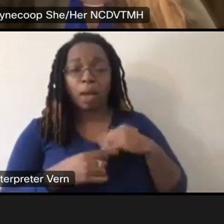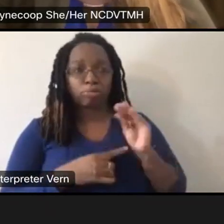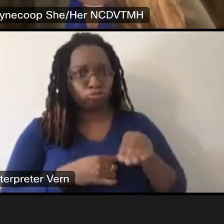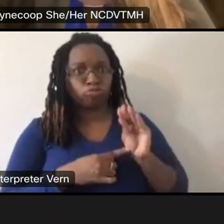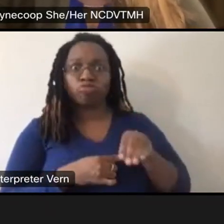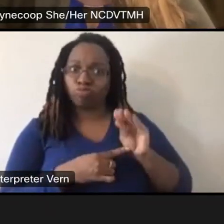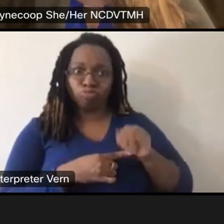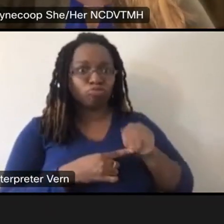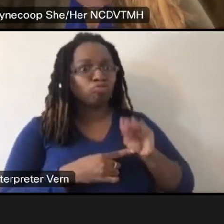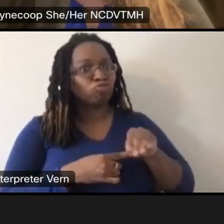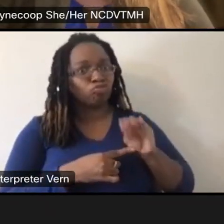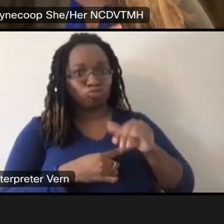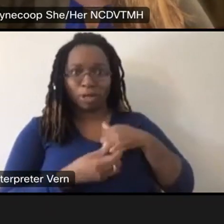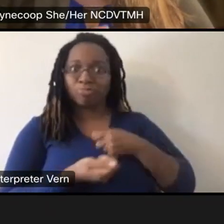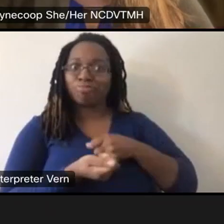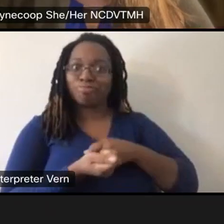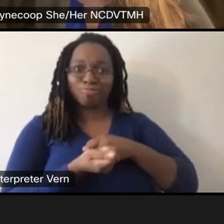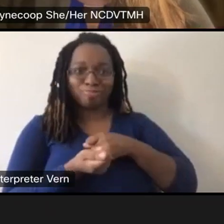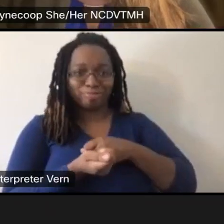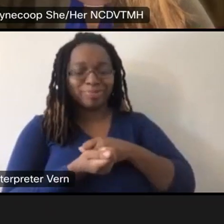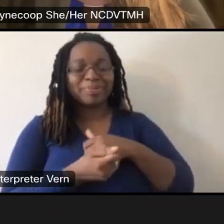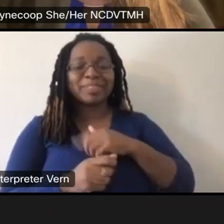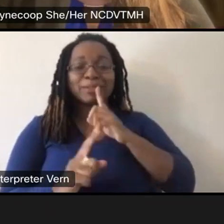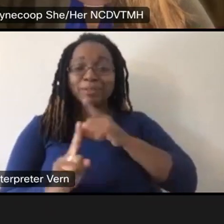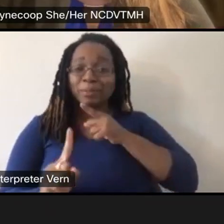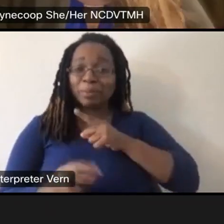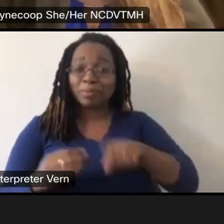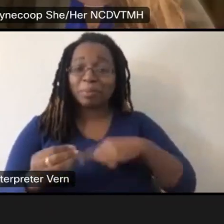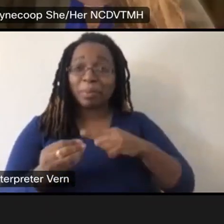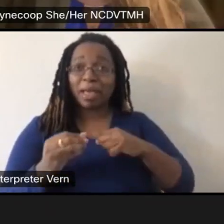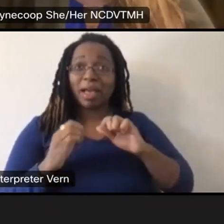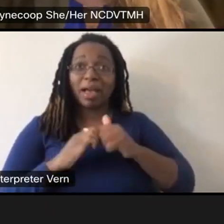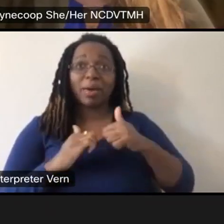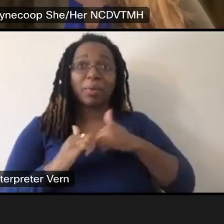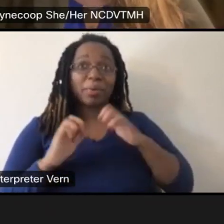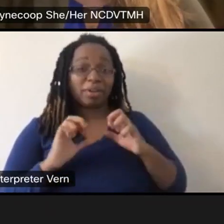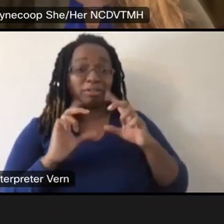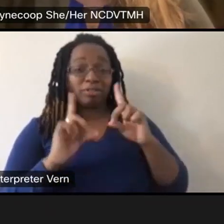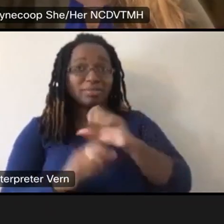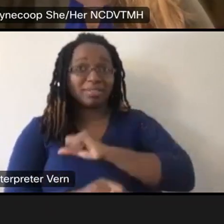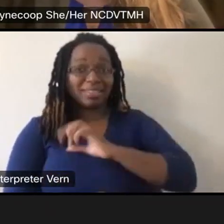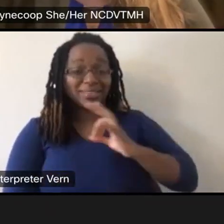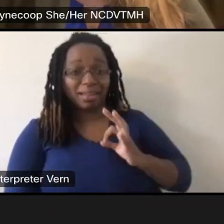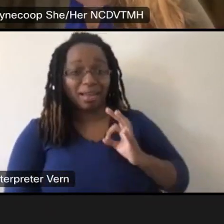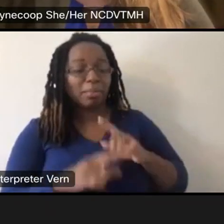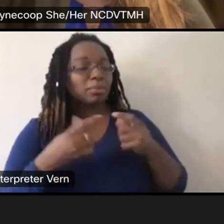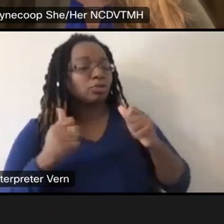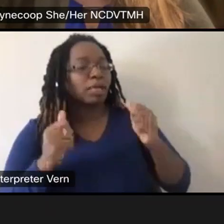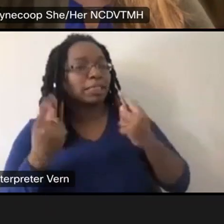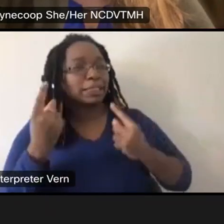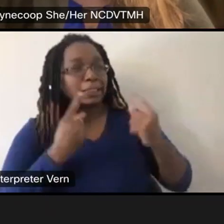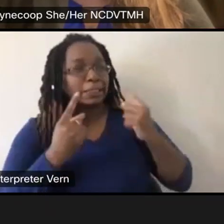Because the point I was making before was about educating staff, but educating the people in the community that we're working with